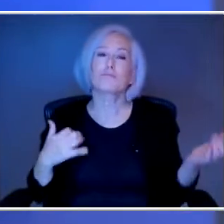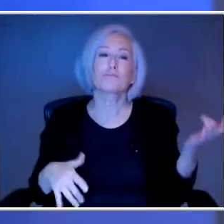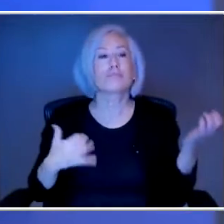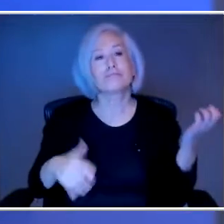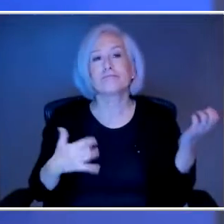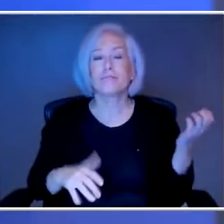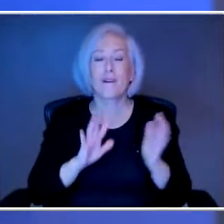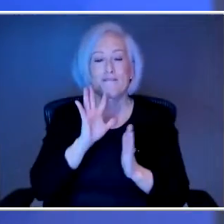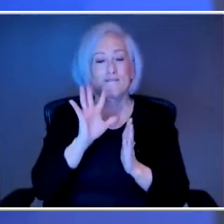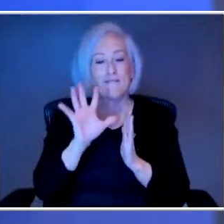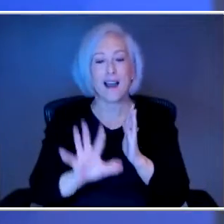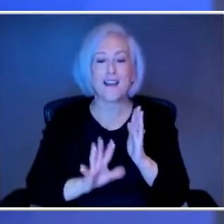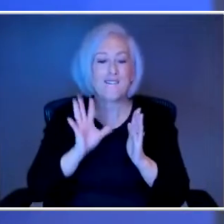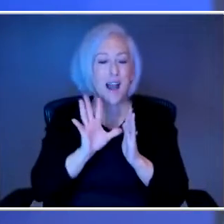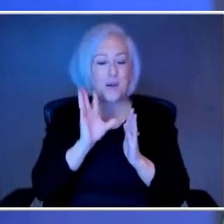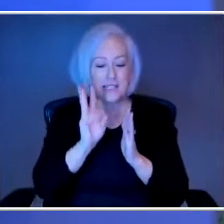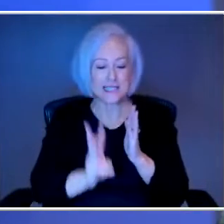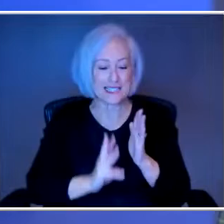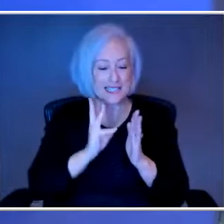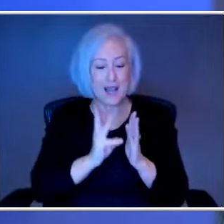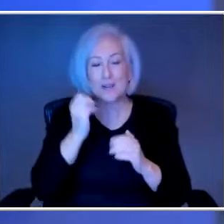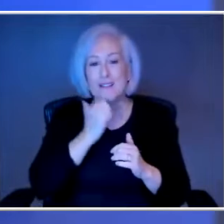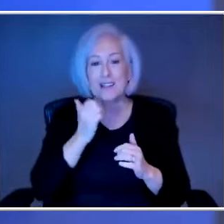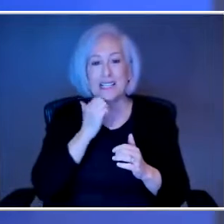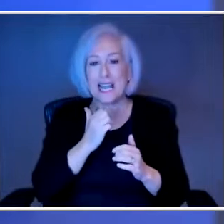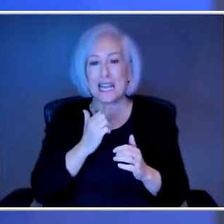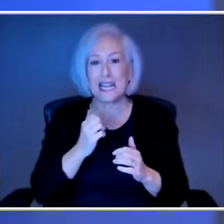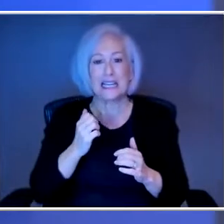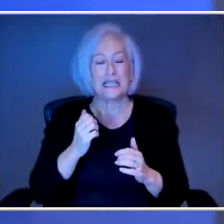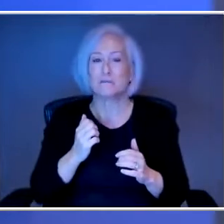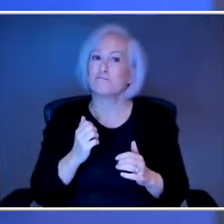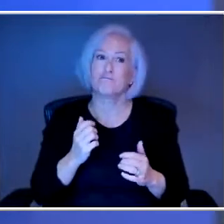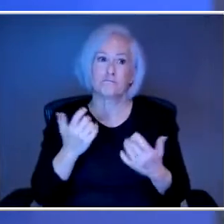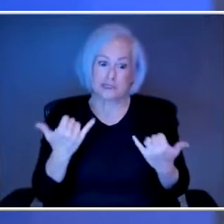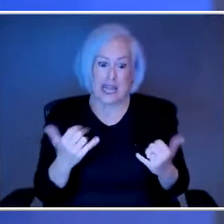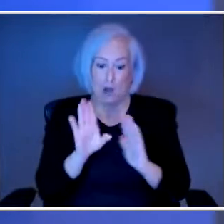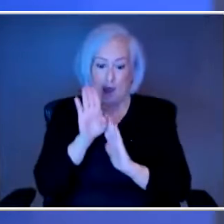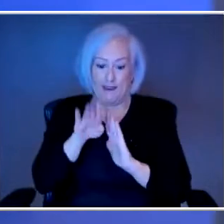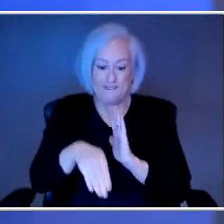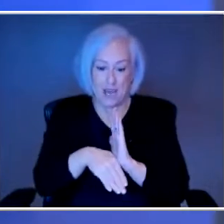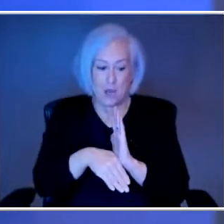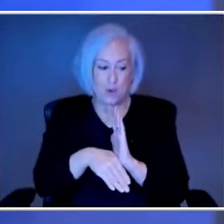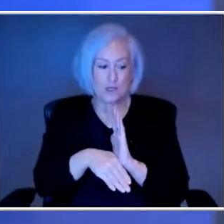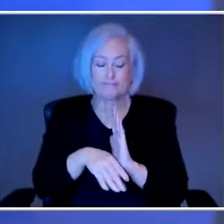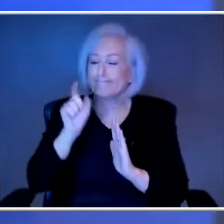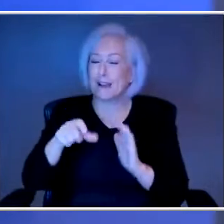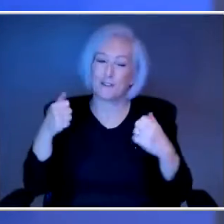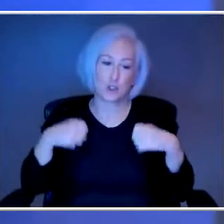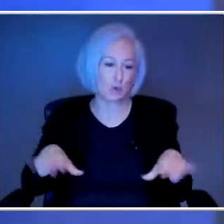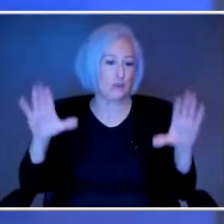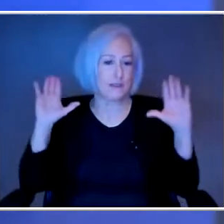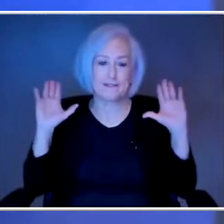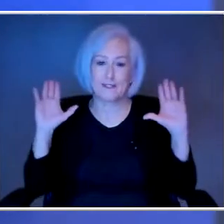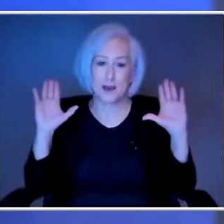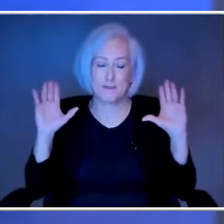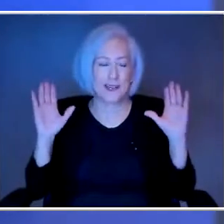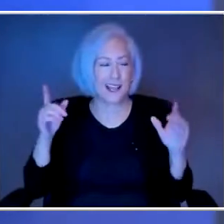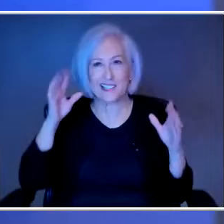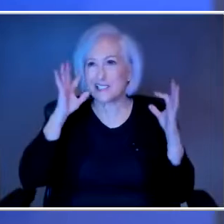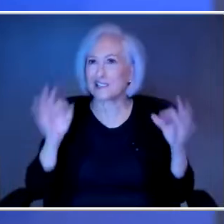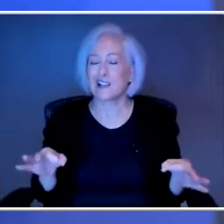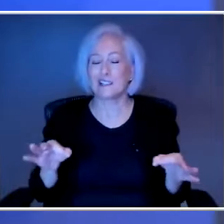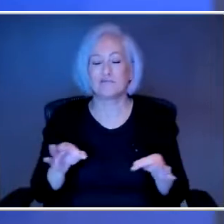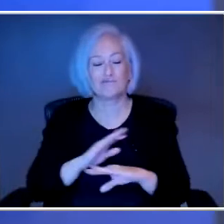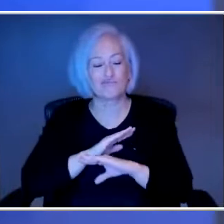day, I'd have to give up after a half an hour, and that's what ultimately was the last straw, and drove me to